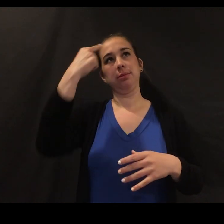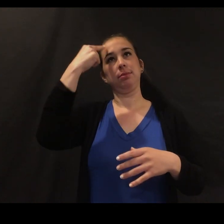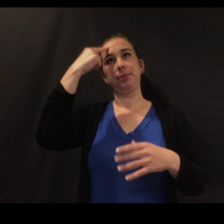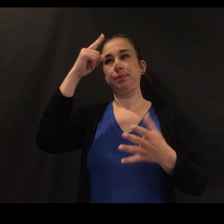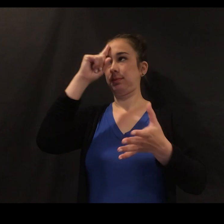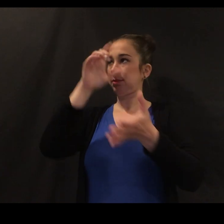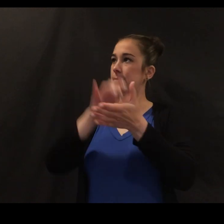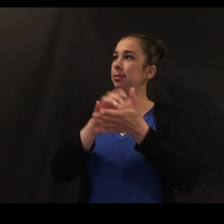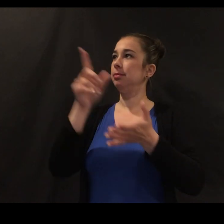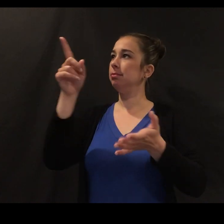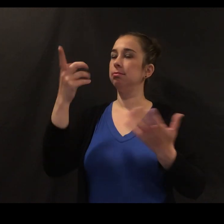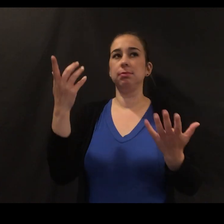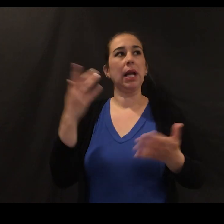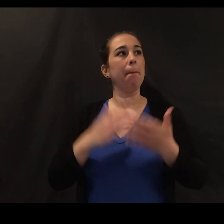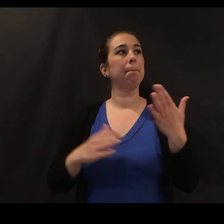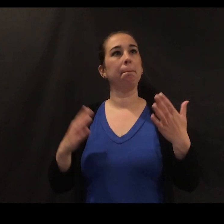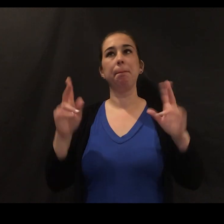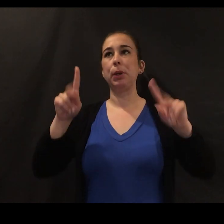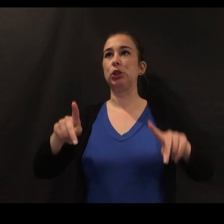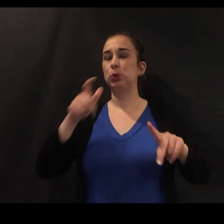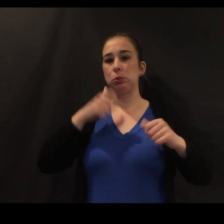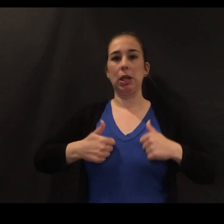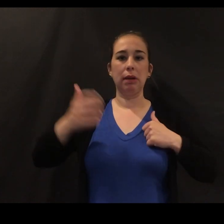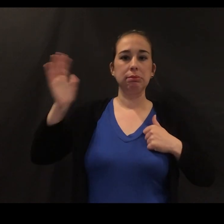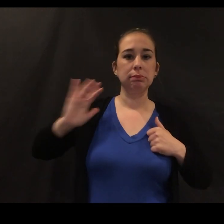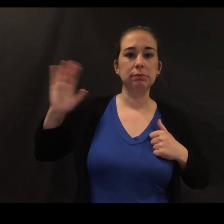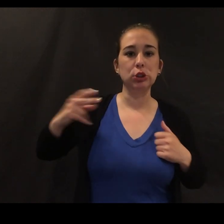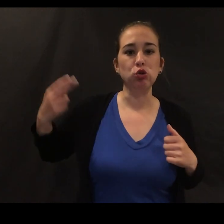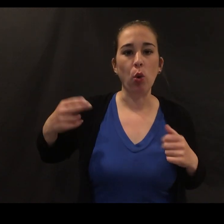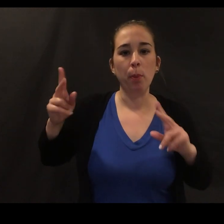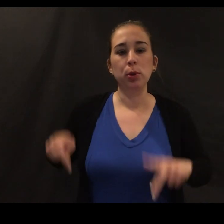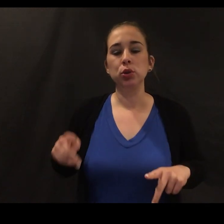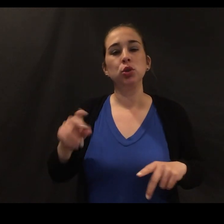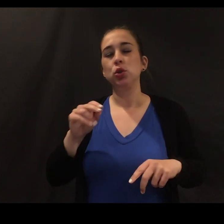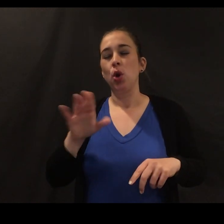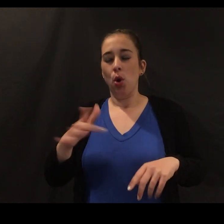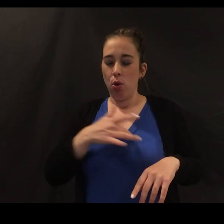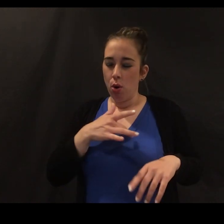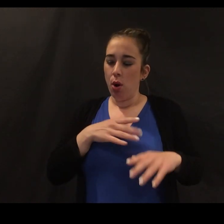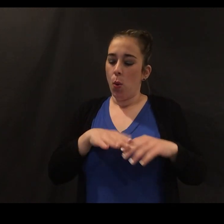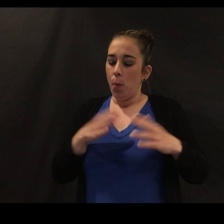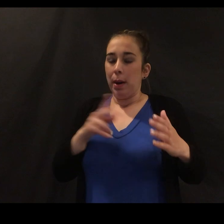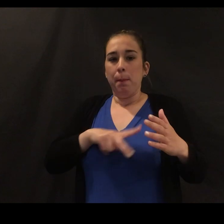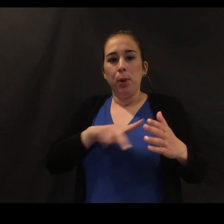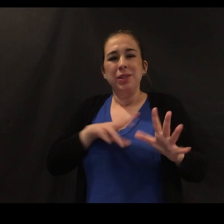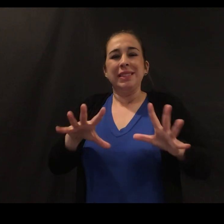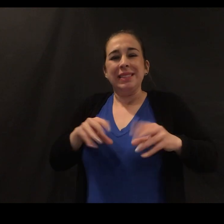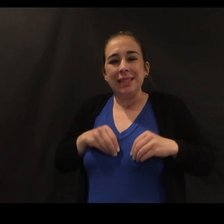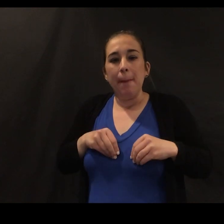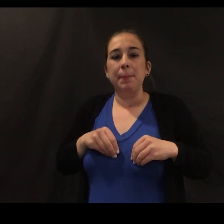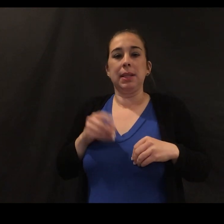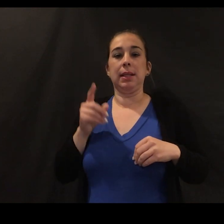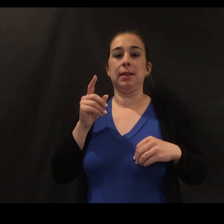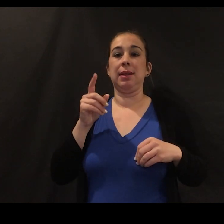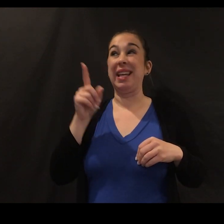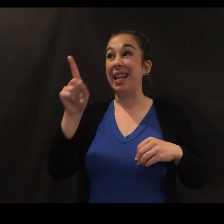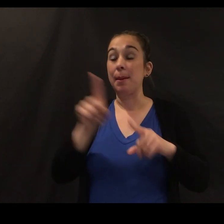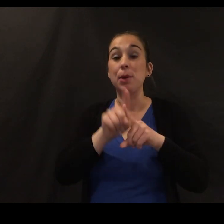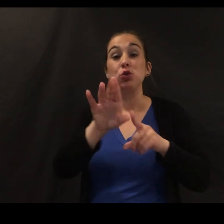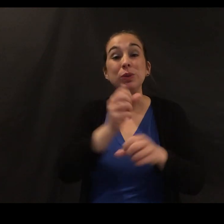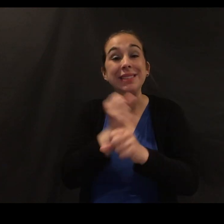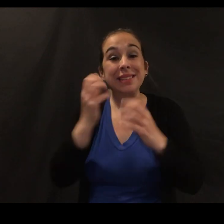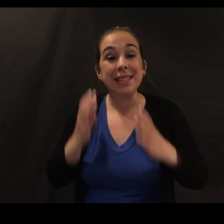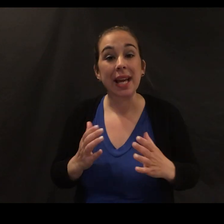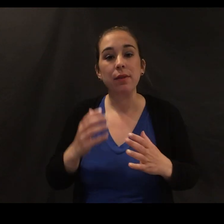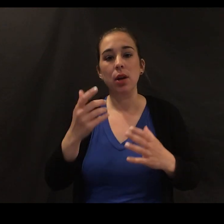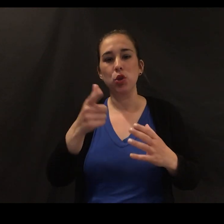some historical figure. It is opening your heart in a personal way and accepting Him as your Savior, knowing that you have sinned and